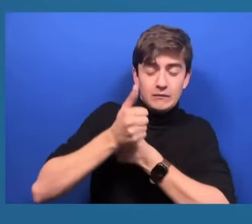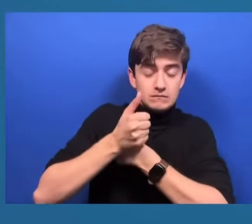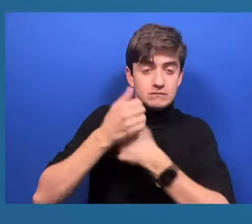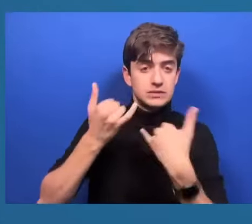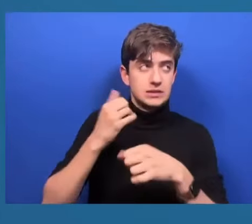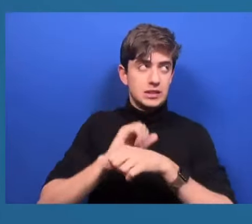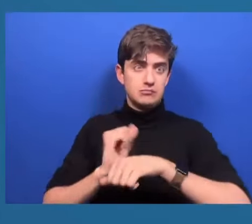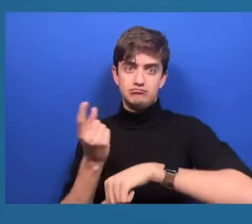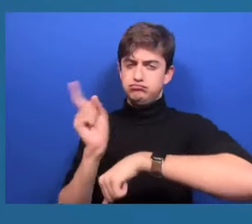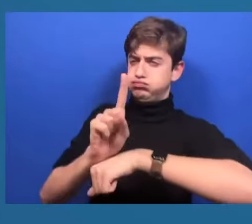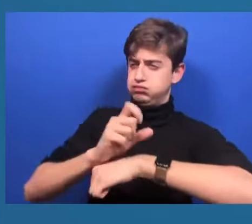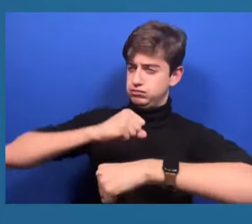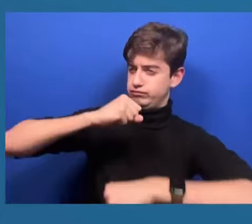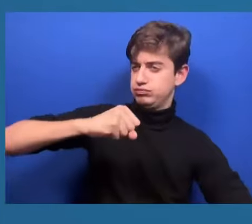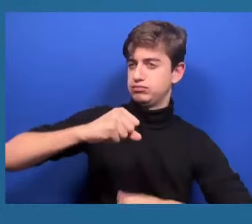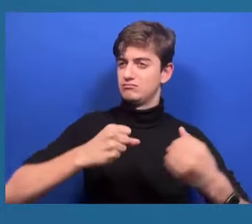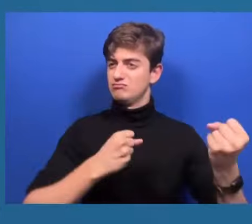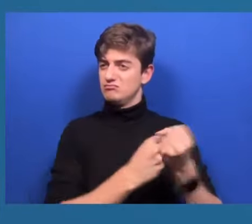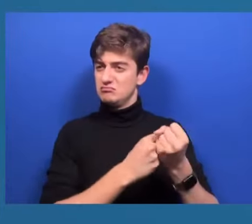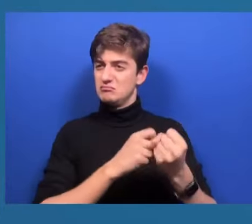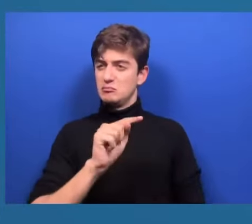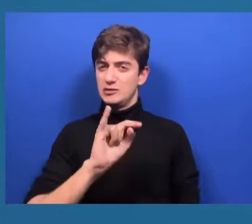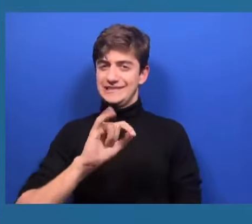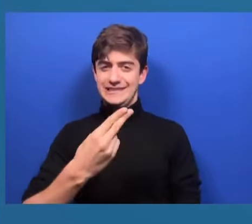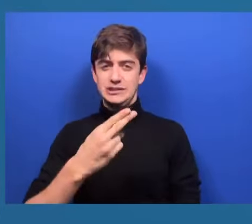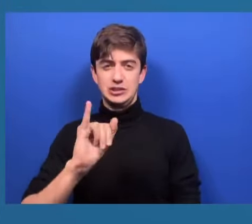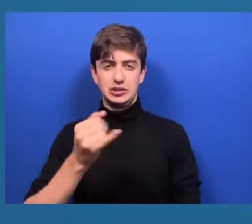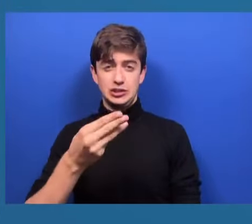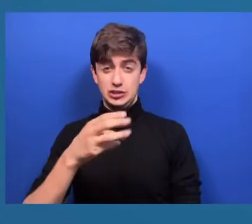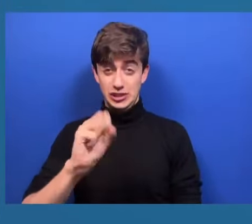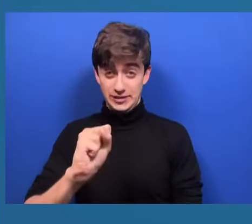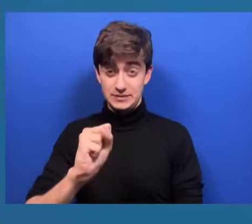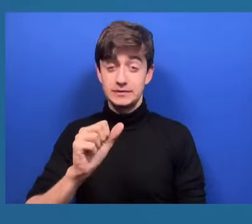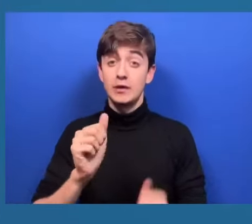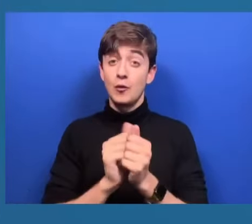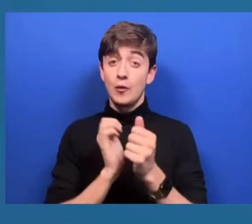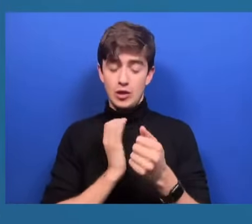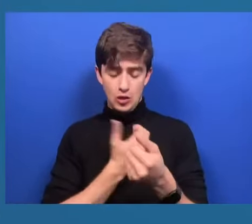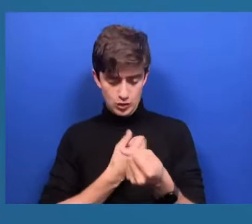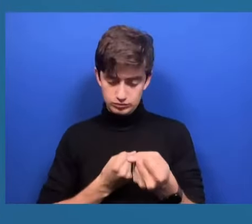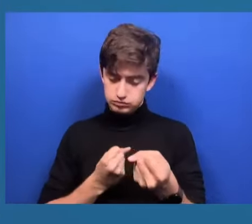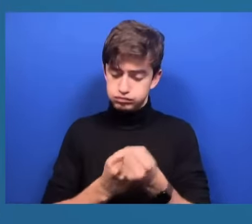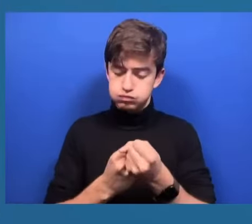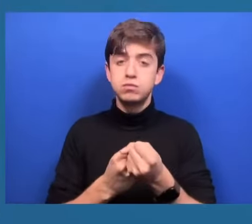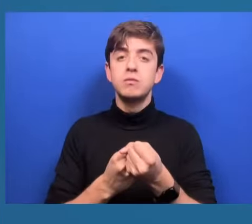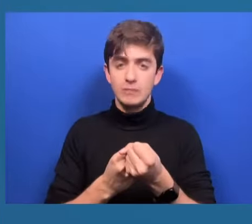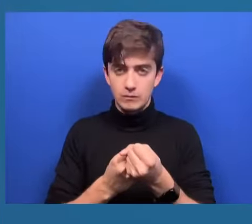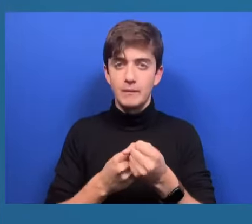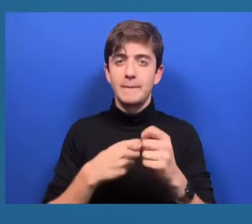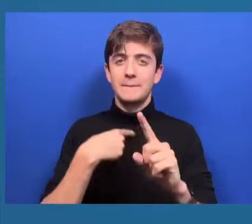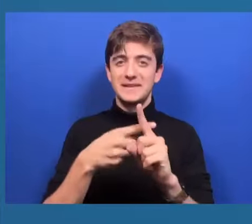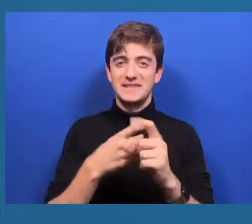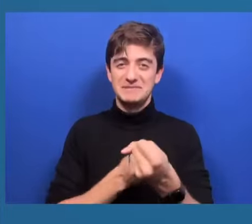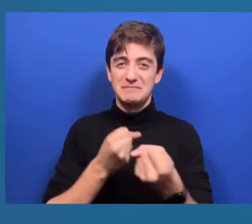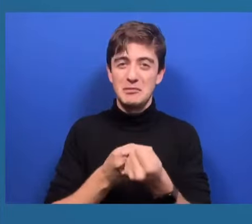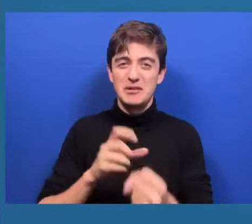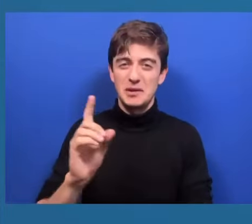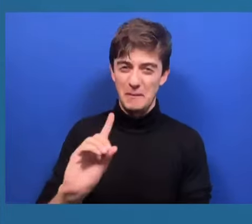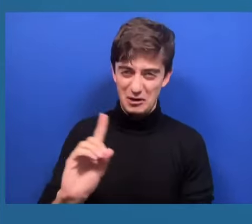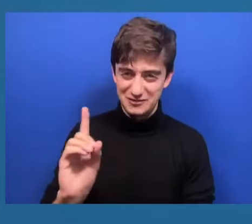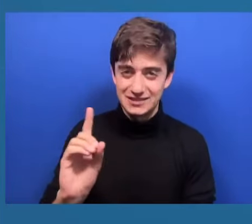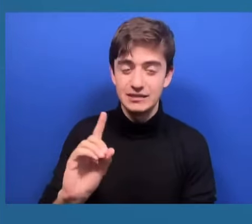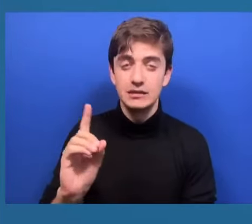Tish James. And in so doing, we stand in solidarity with democracy, because we will